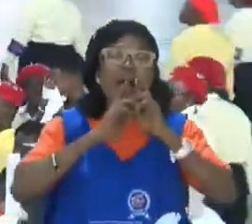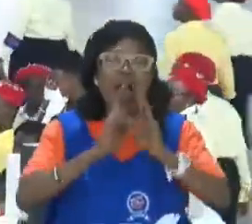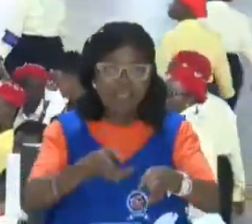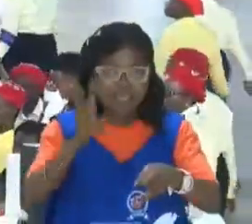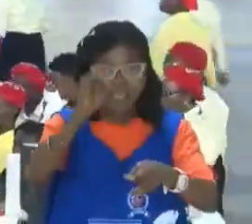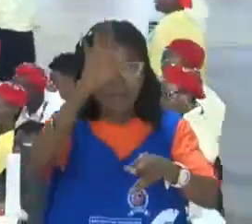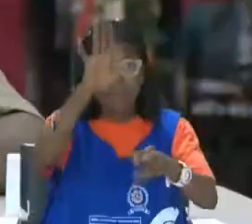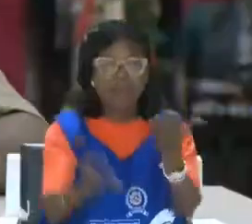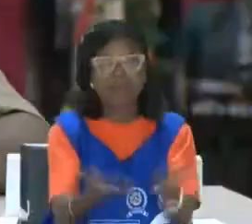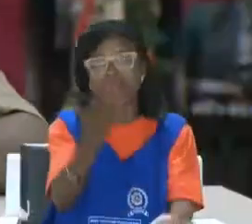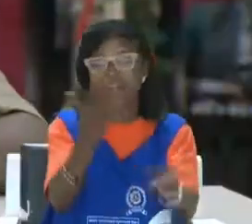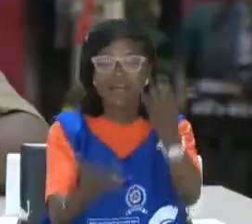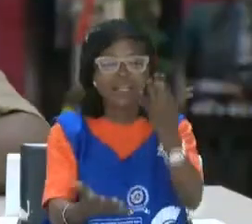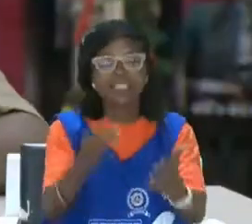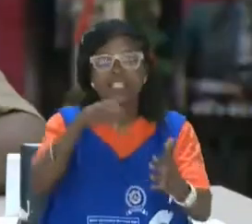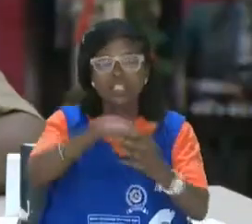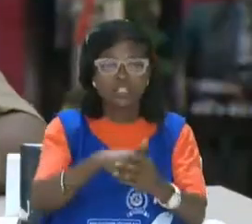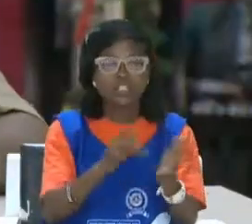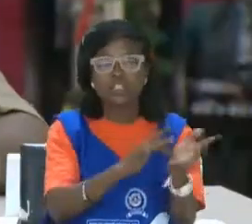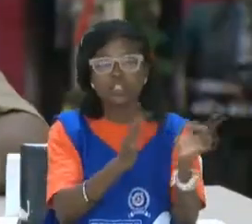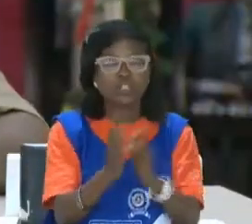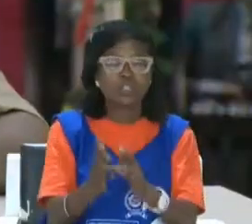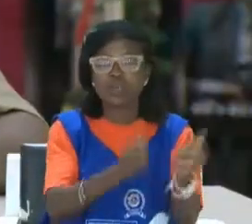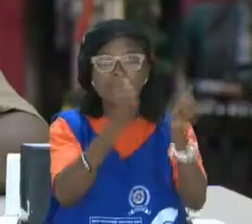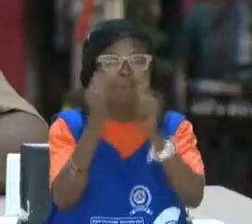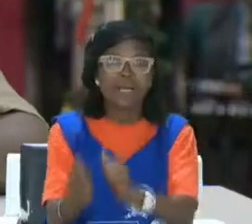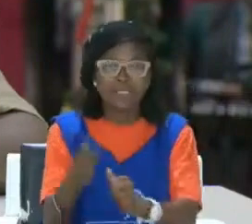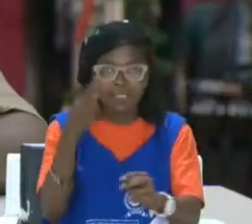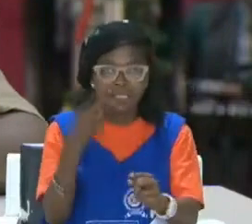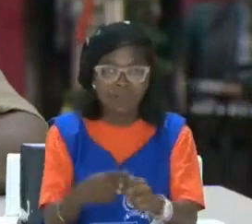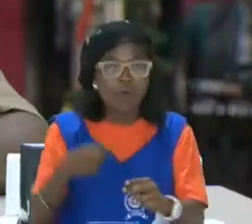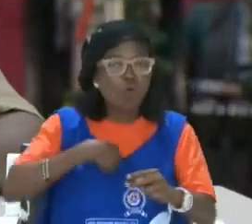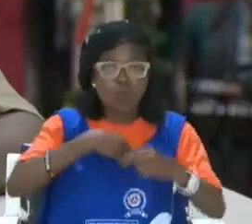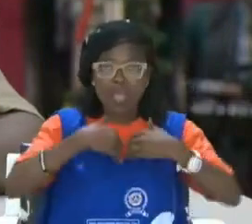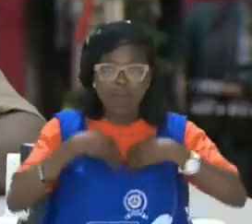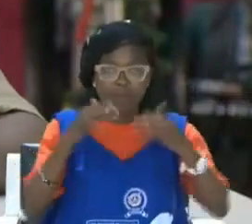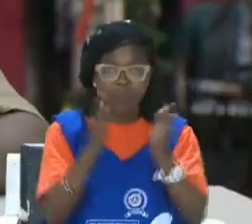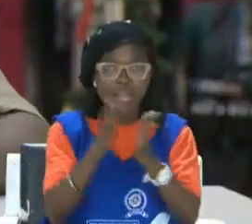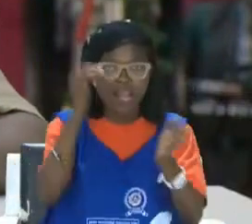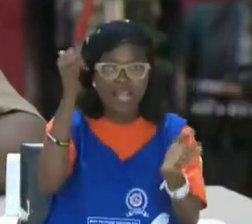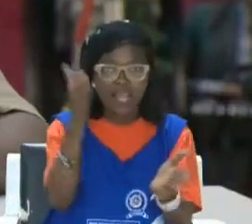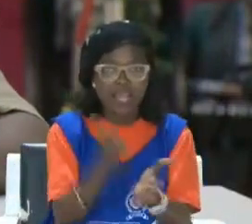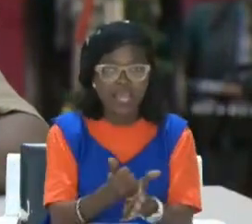fire. In Jesus' mighty name, we have prayed.